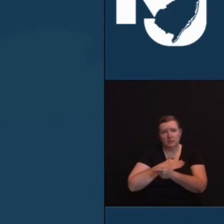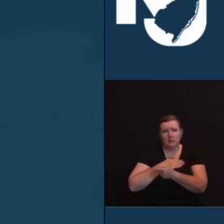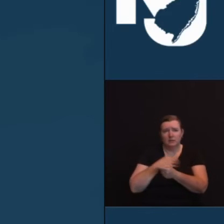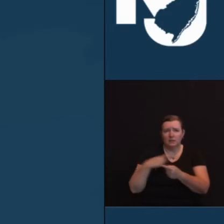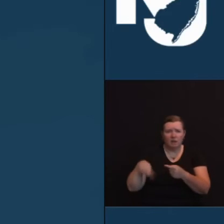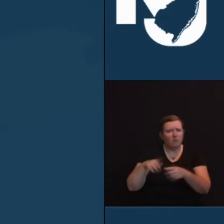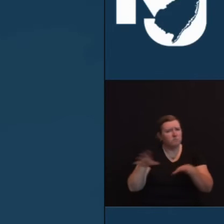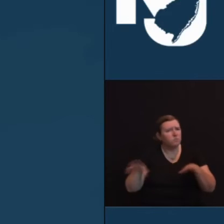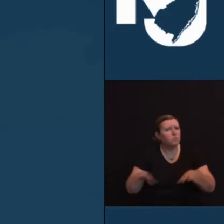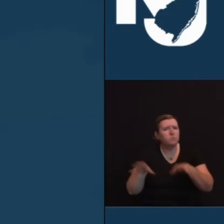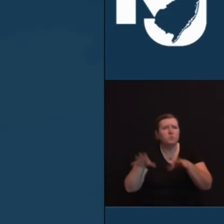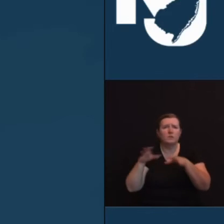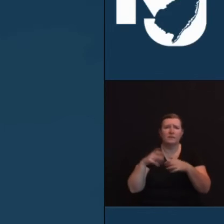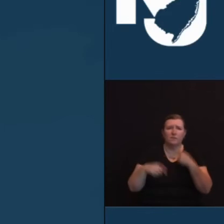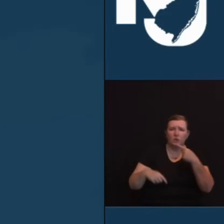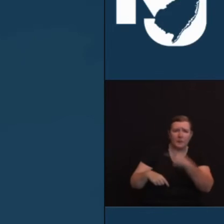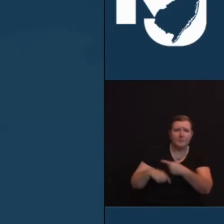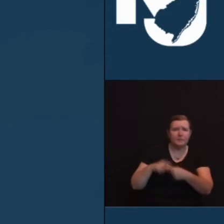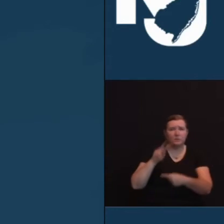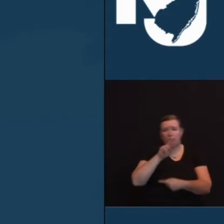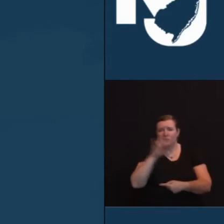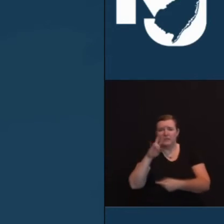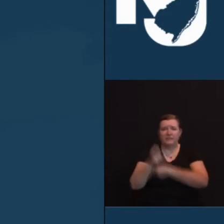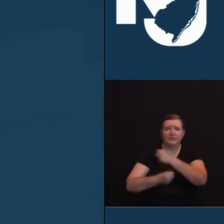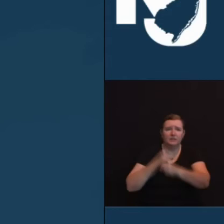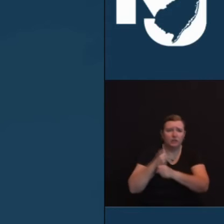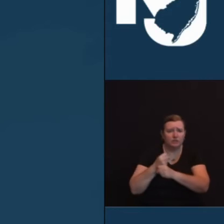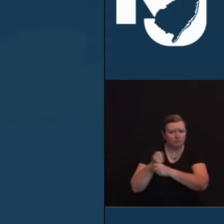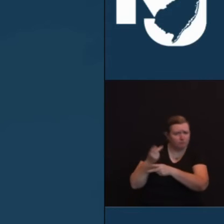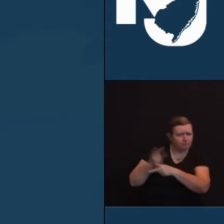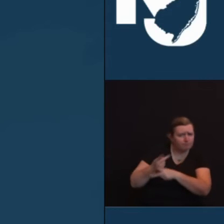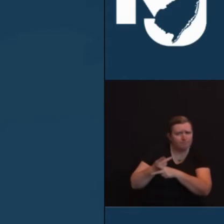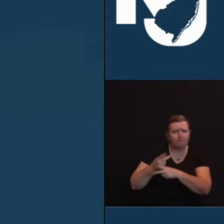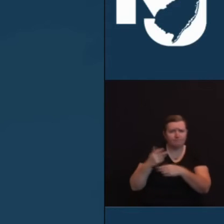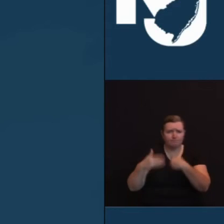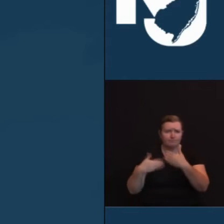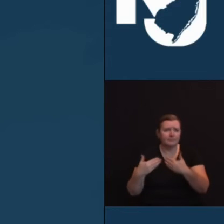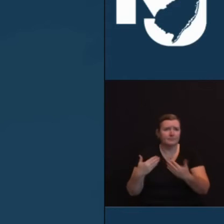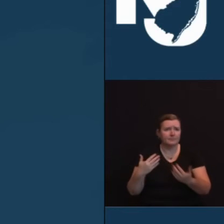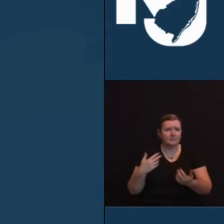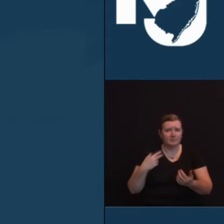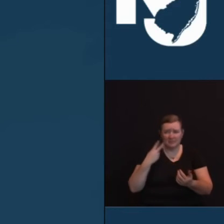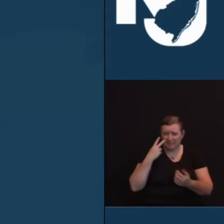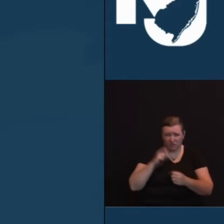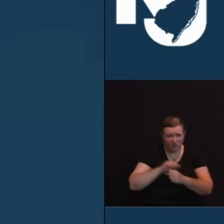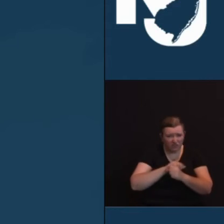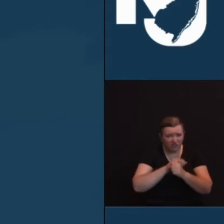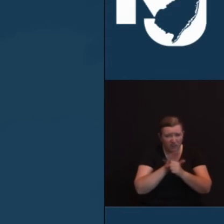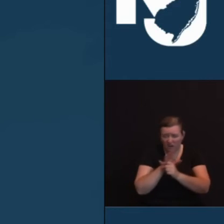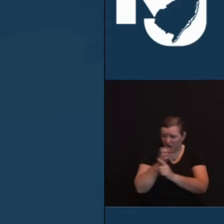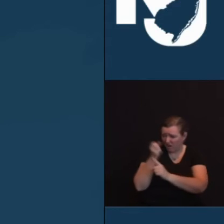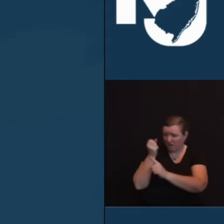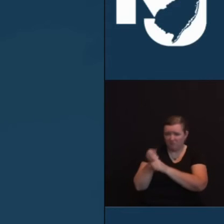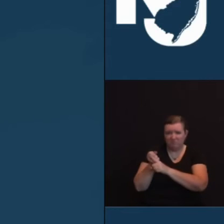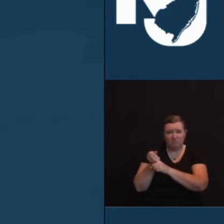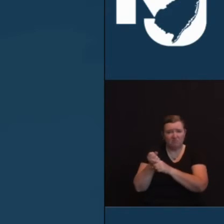in his 27 years, and to see COVID-19 take him from them is just indescribable. They also sent along